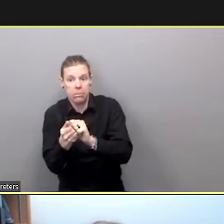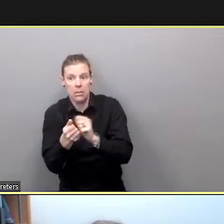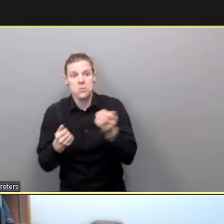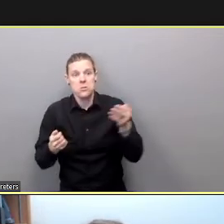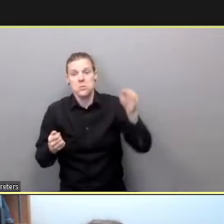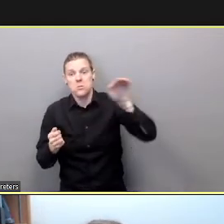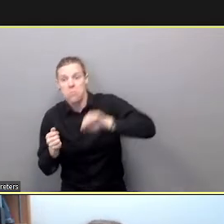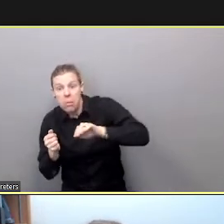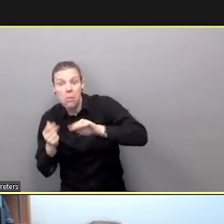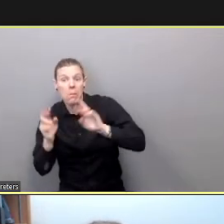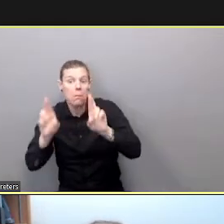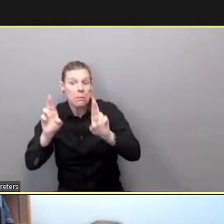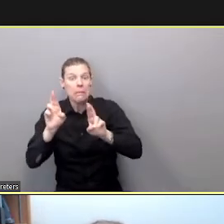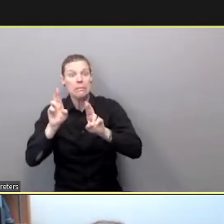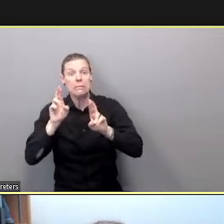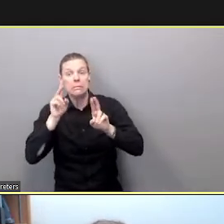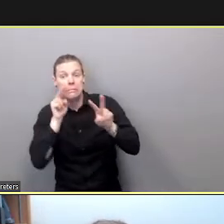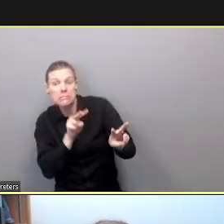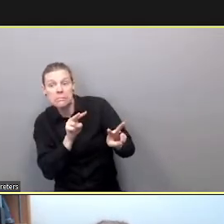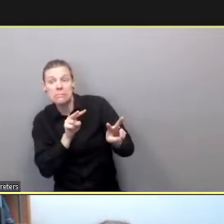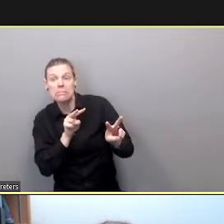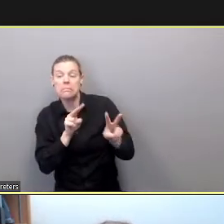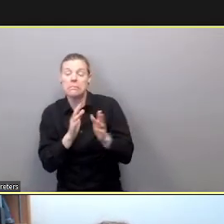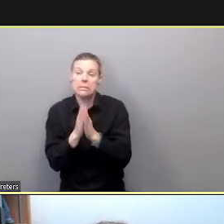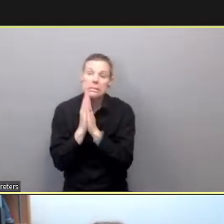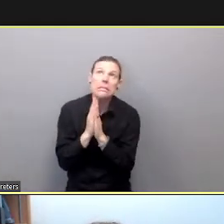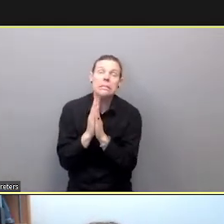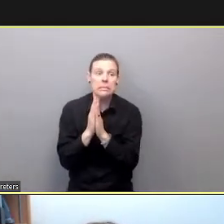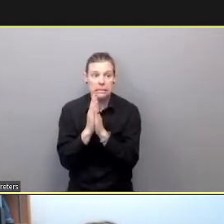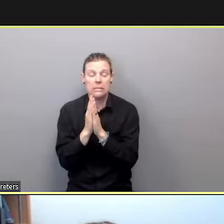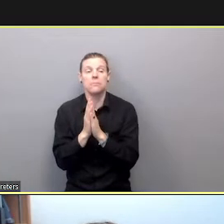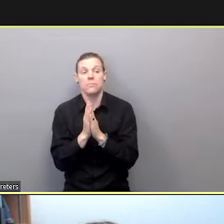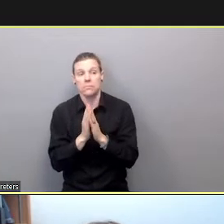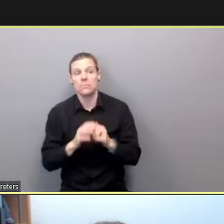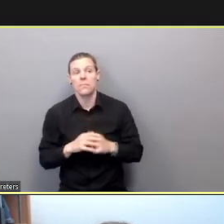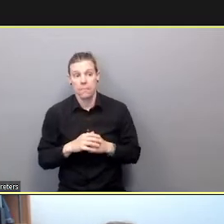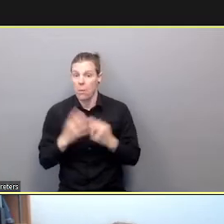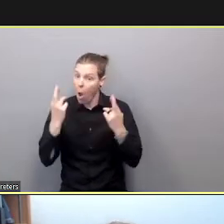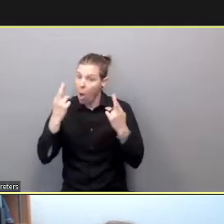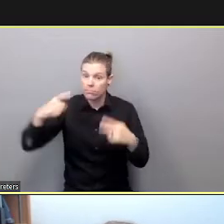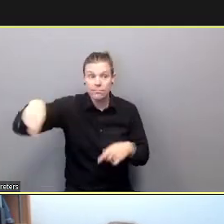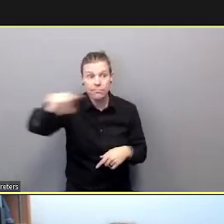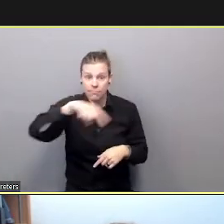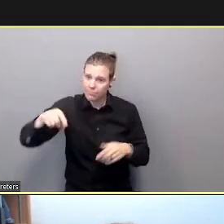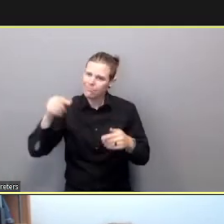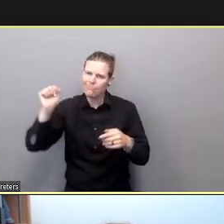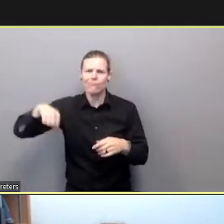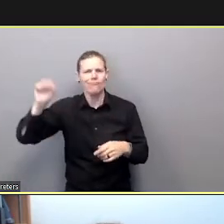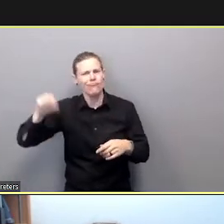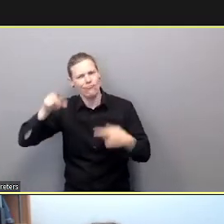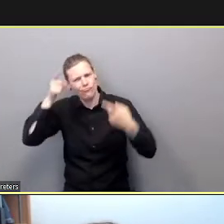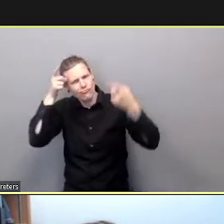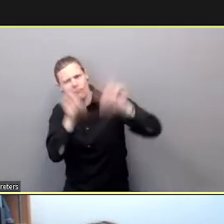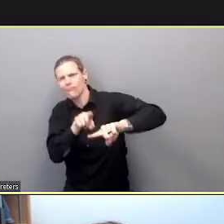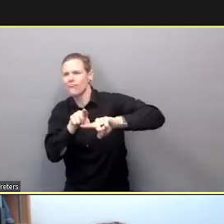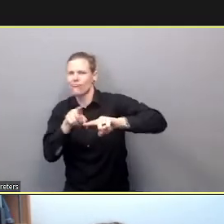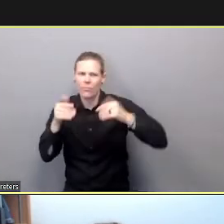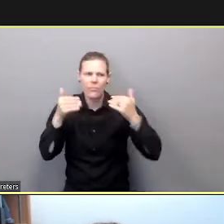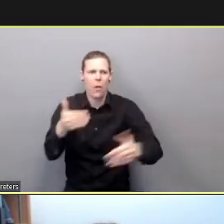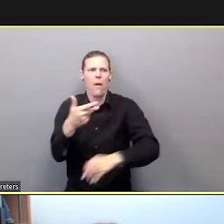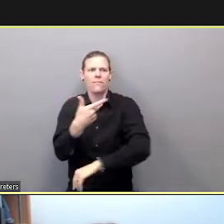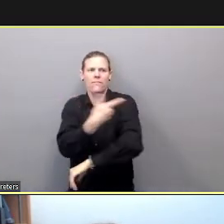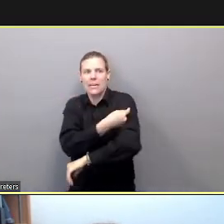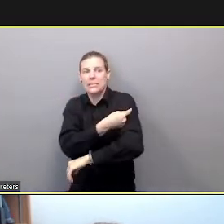go and hope to see continued uptake of vaccination in that age band. And then we will then certainly